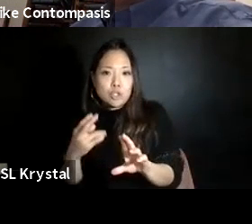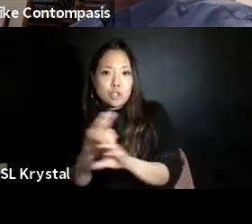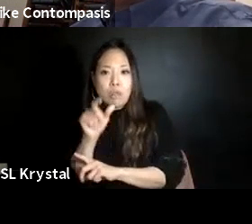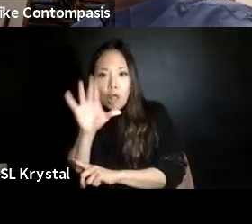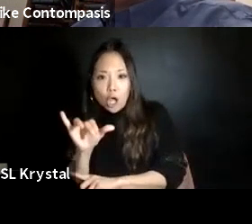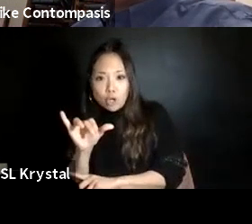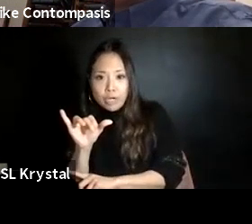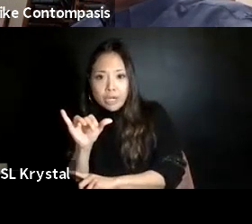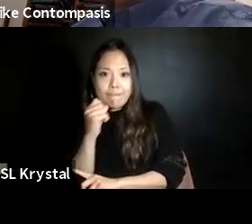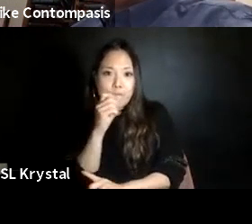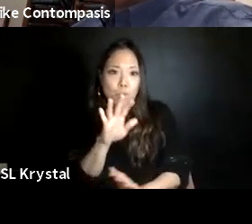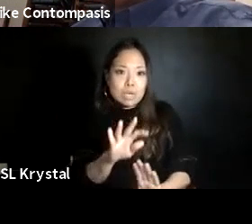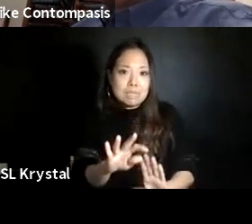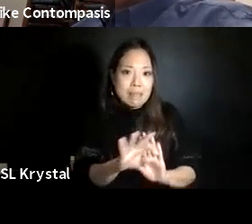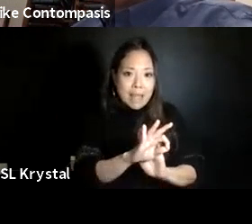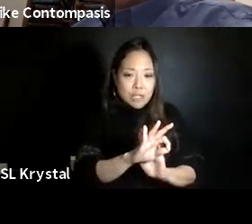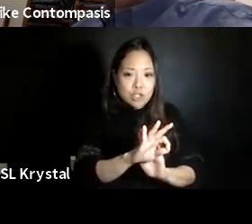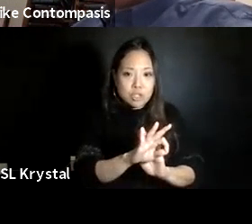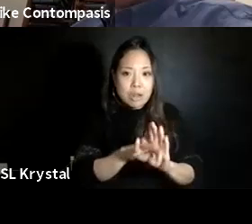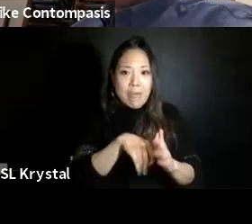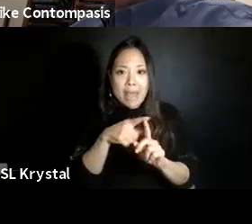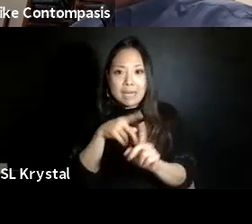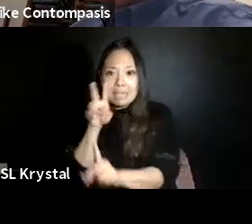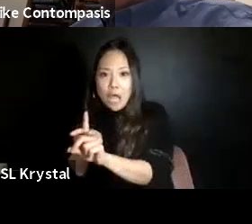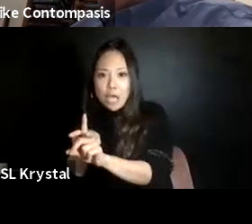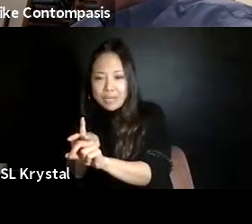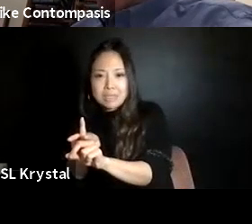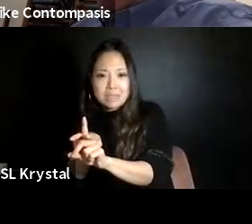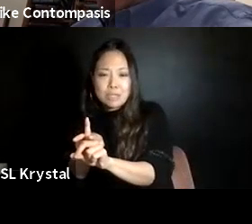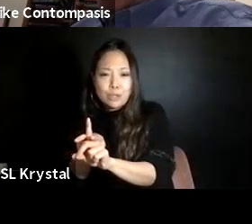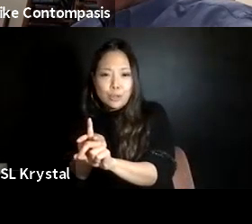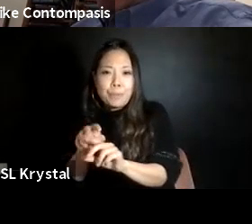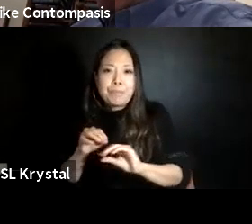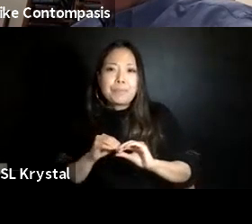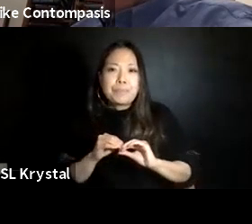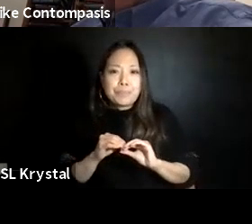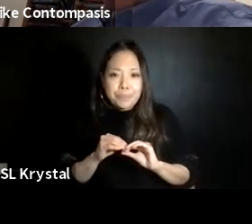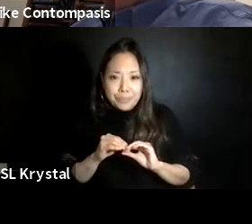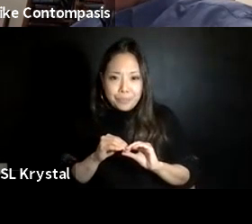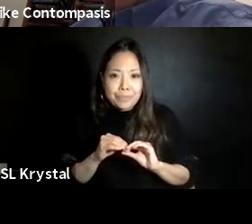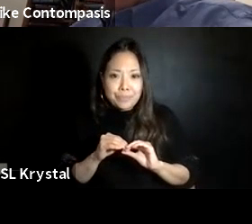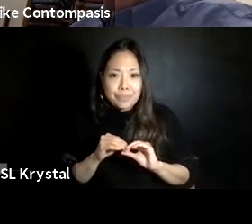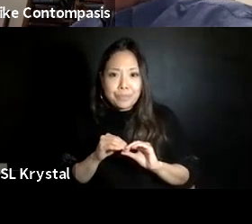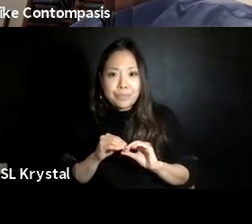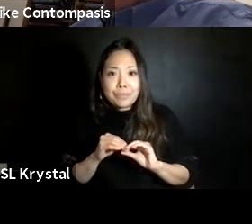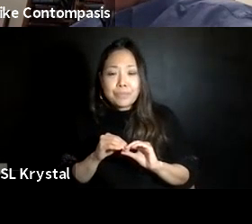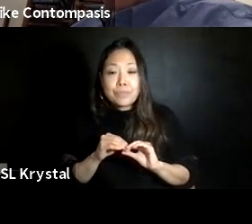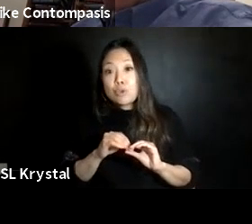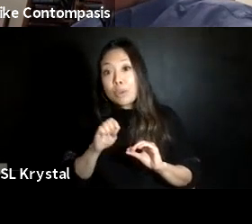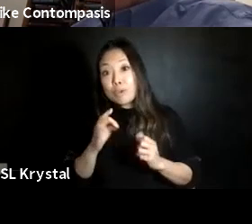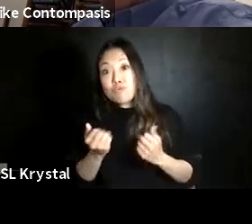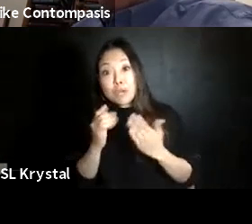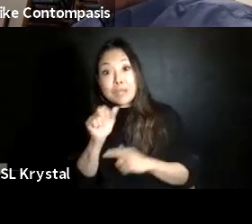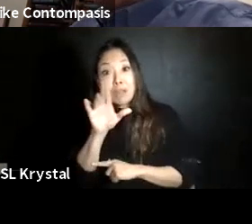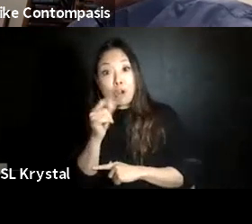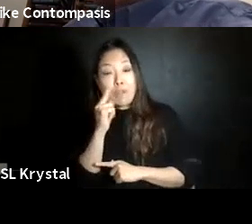selection and then another lottery on assignment. So I ask the folks who actually are recommending lottery for selection,